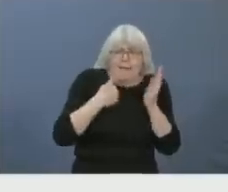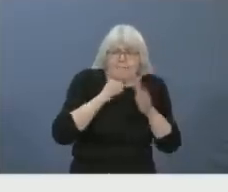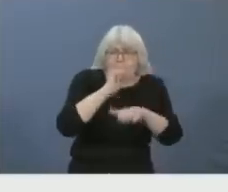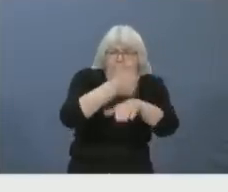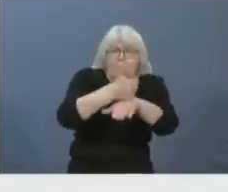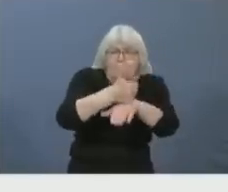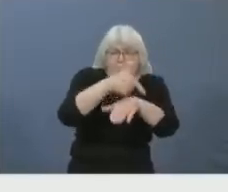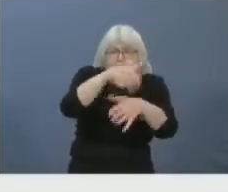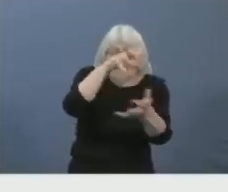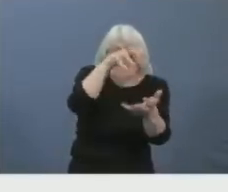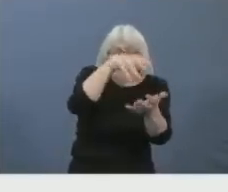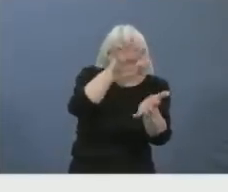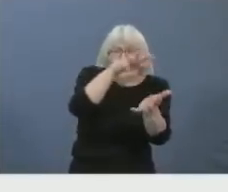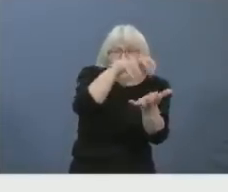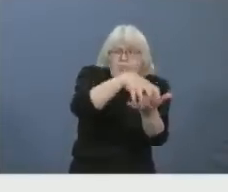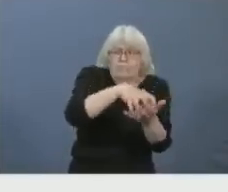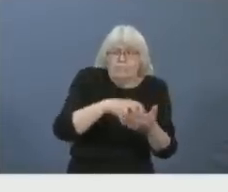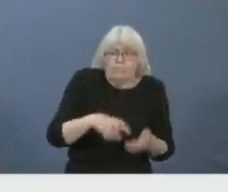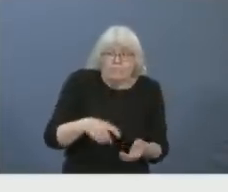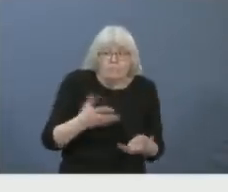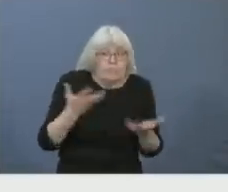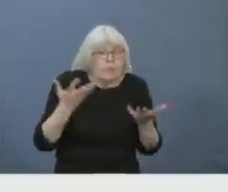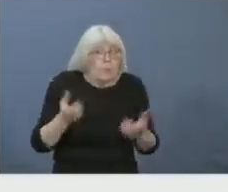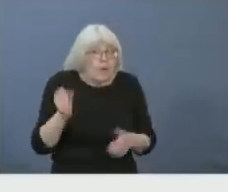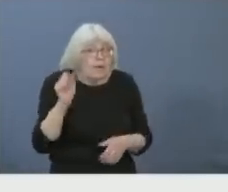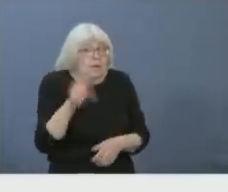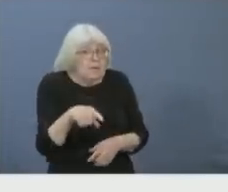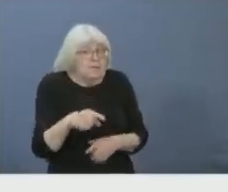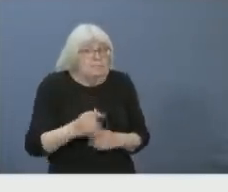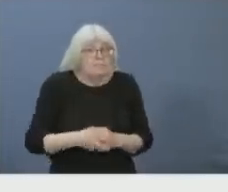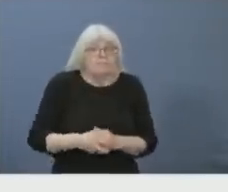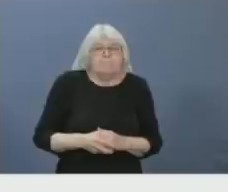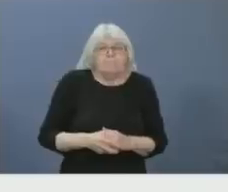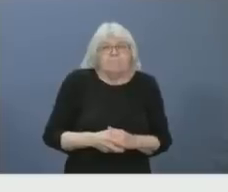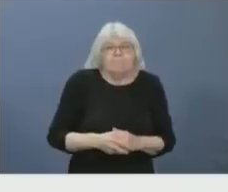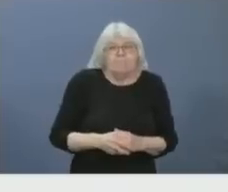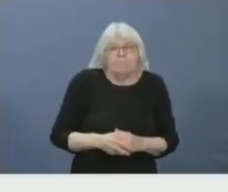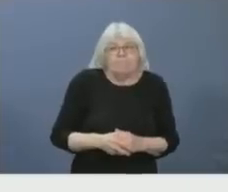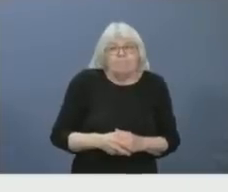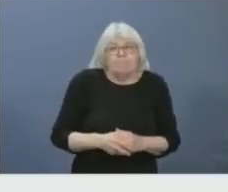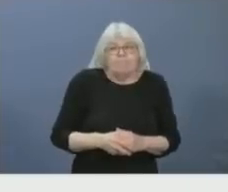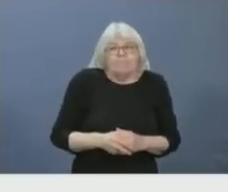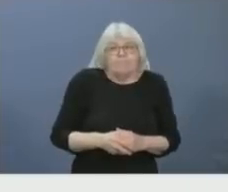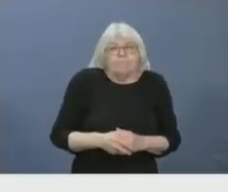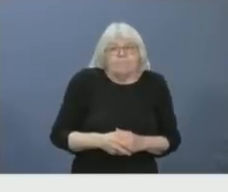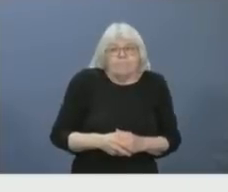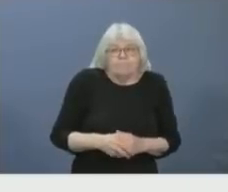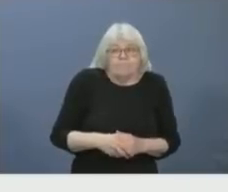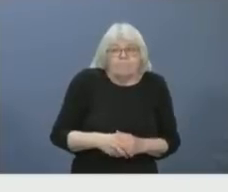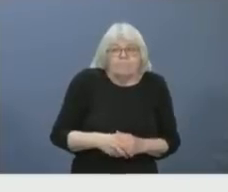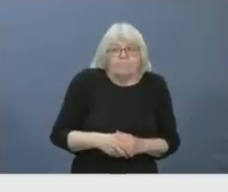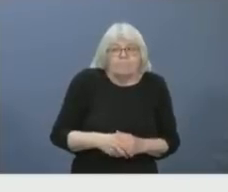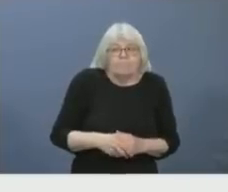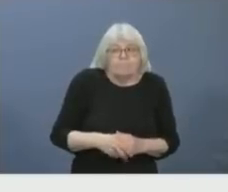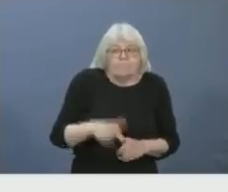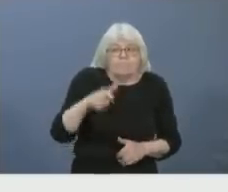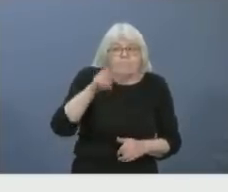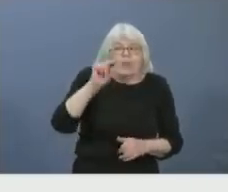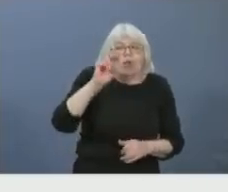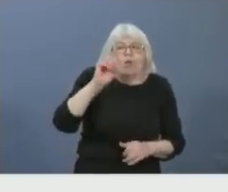Brian, do you have a follow-up question? Yeah, sure. And it's a follow-up again with Nolan Young. I'm wondering where